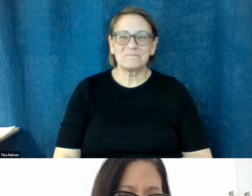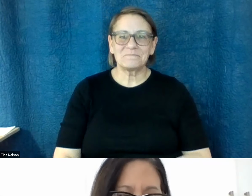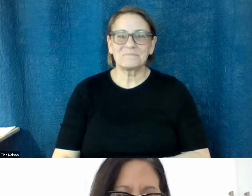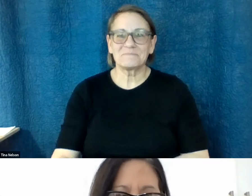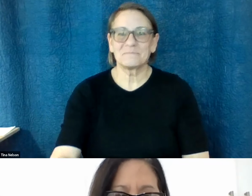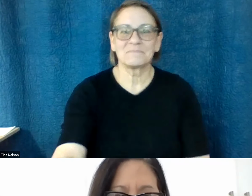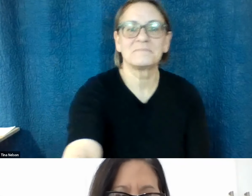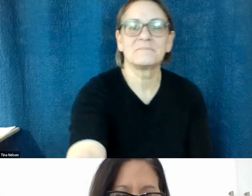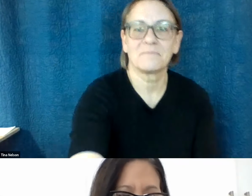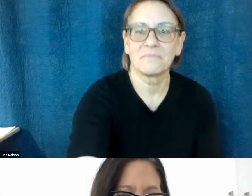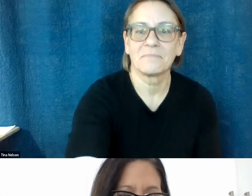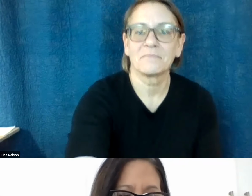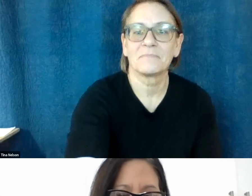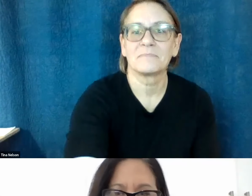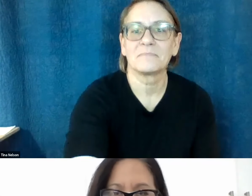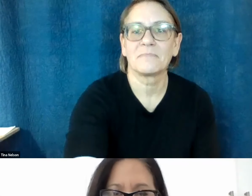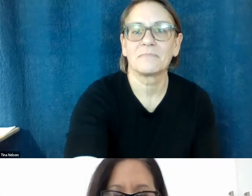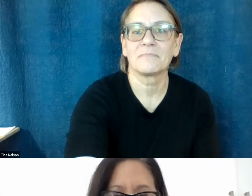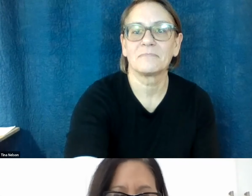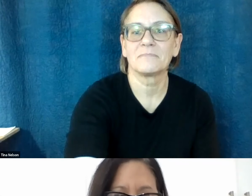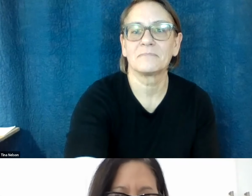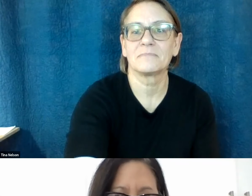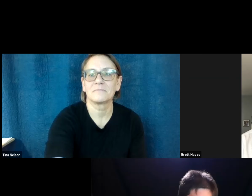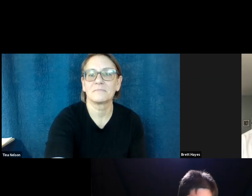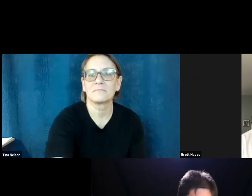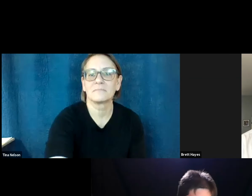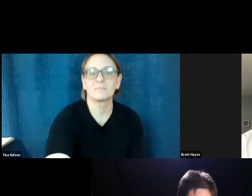You too. Thank you. Bethany?